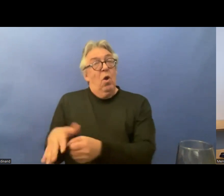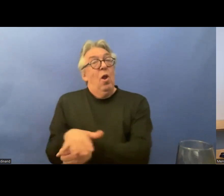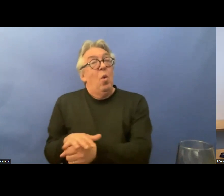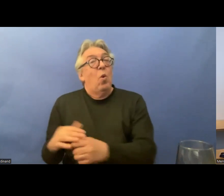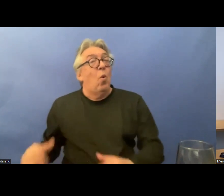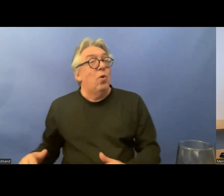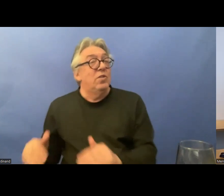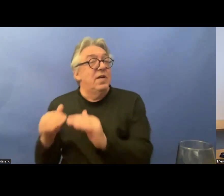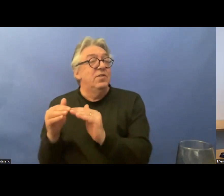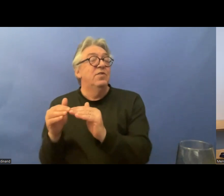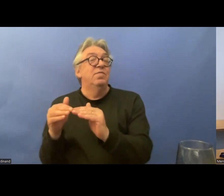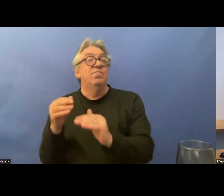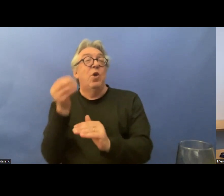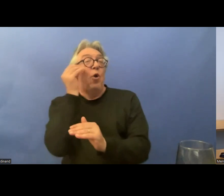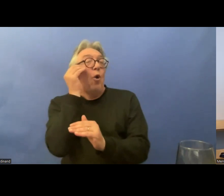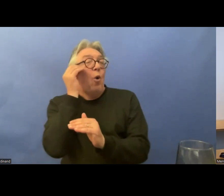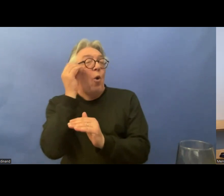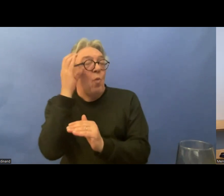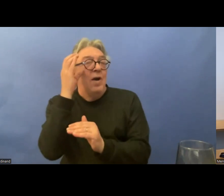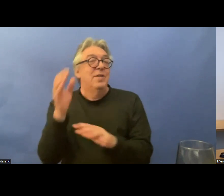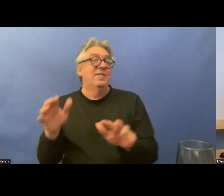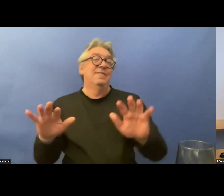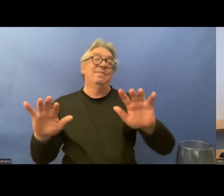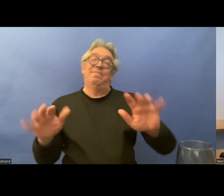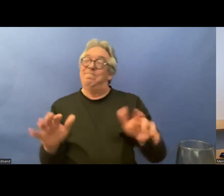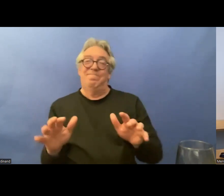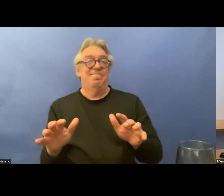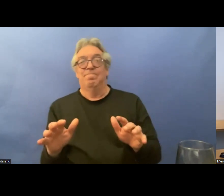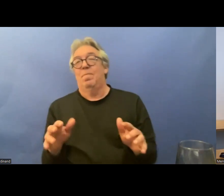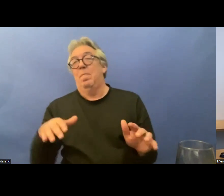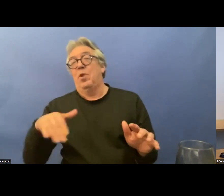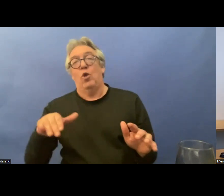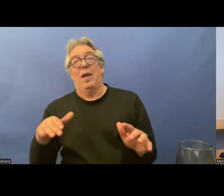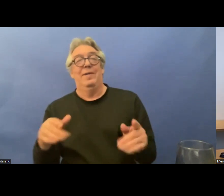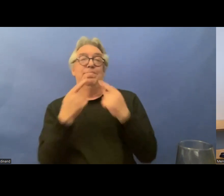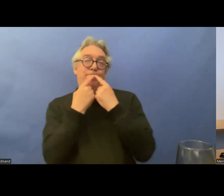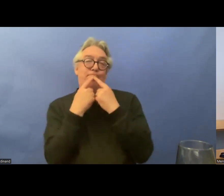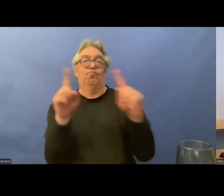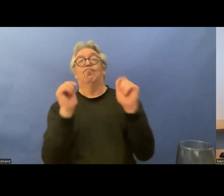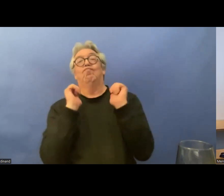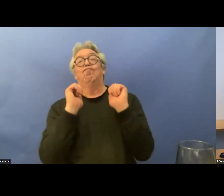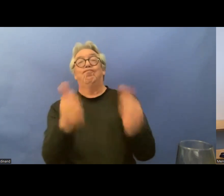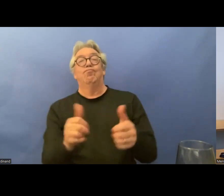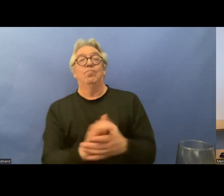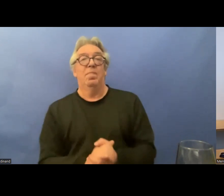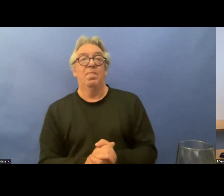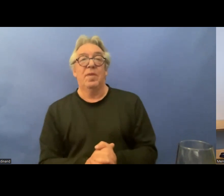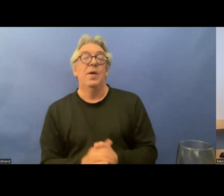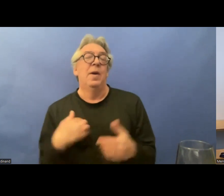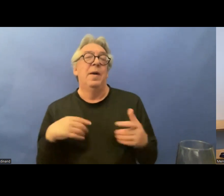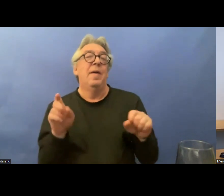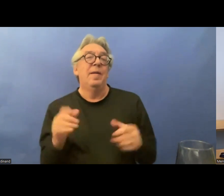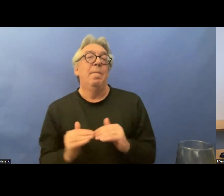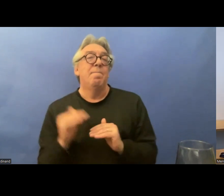various coordination mechanisms, including groups and organizations that are representing persons with